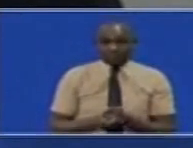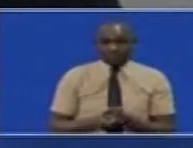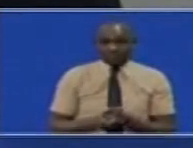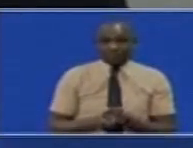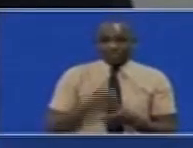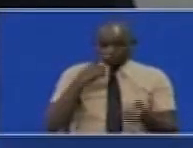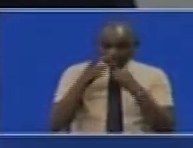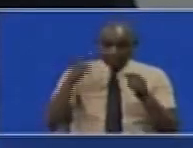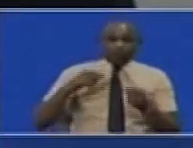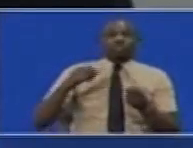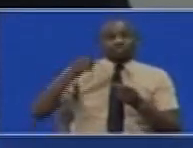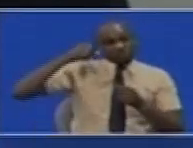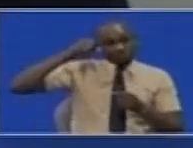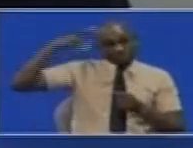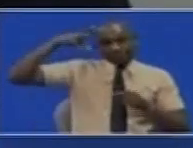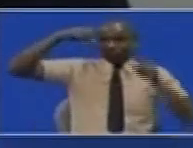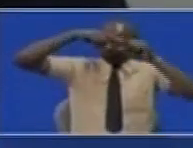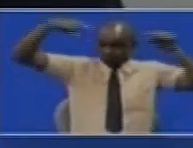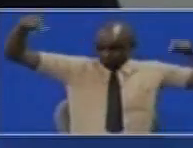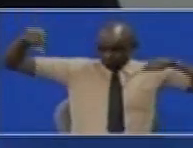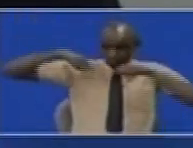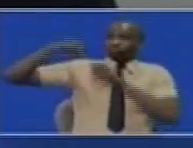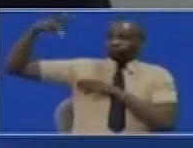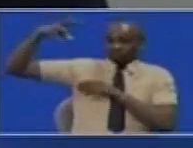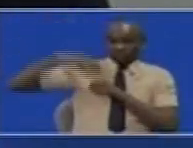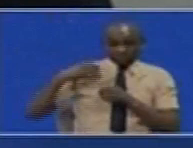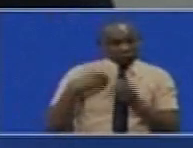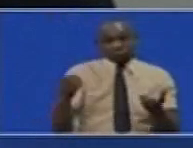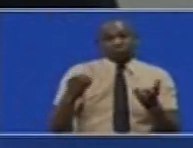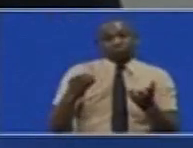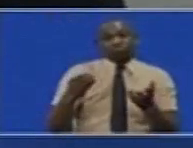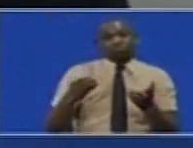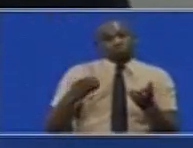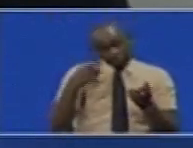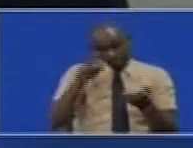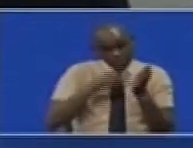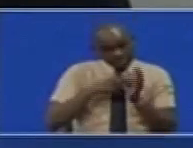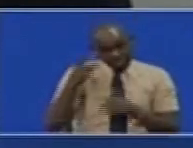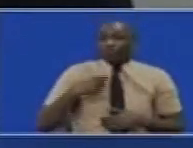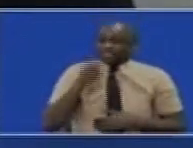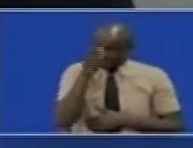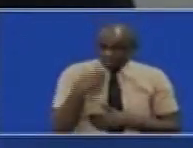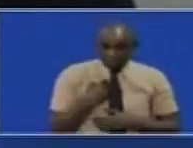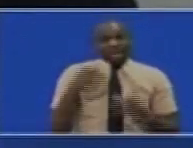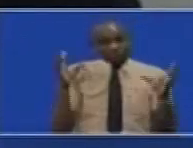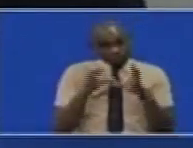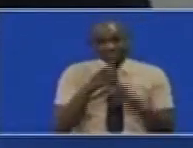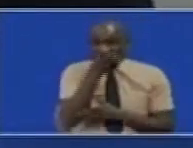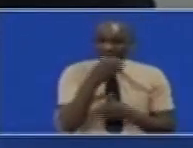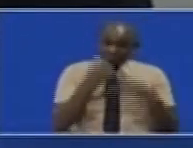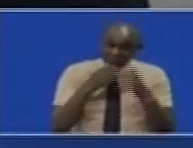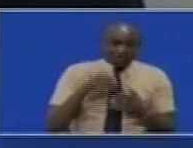about solar project, how we can actually do away with paying bills. And we have already identified, there's a committee set up. We